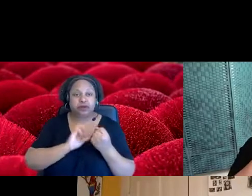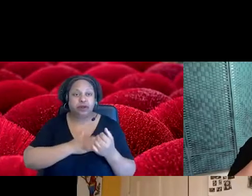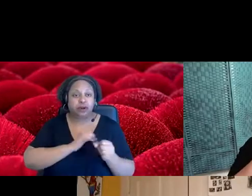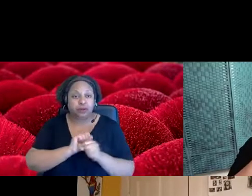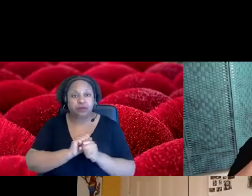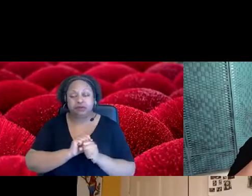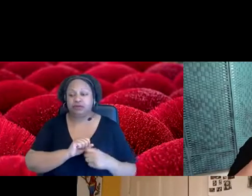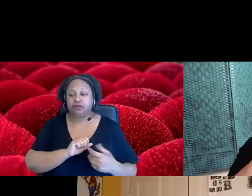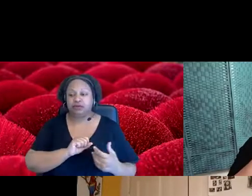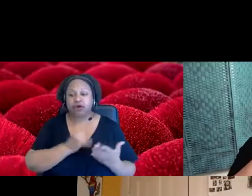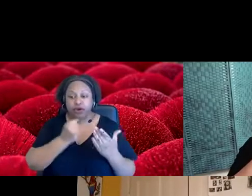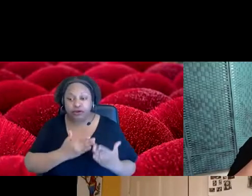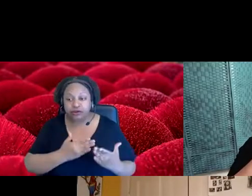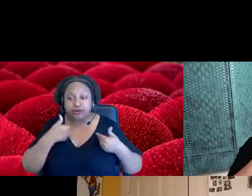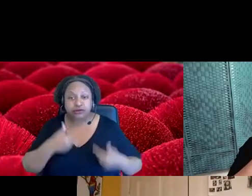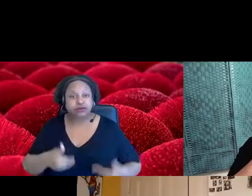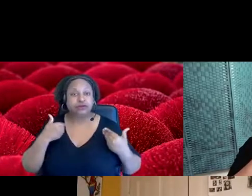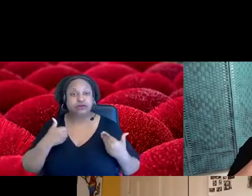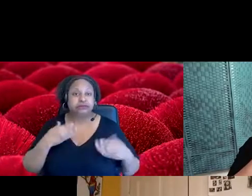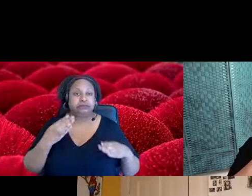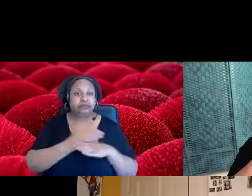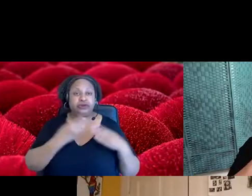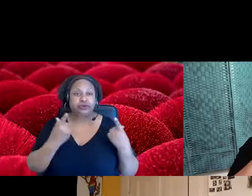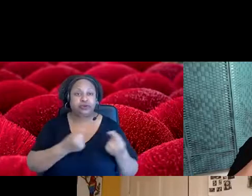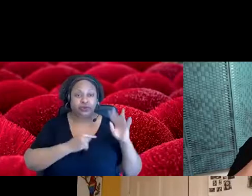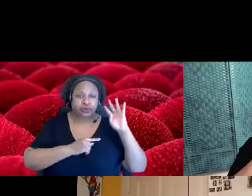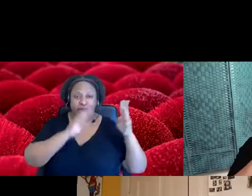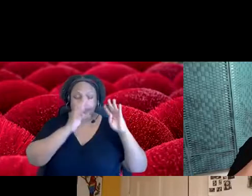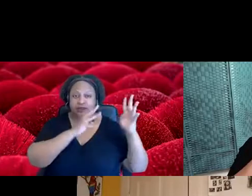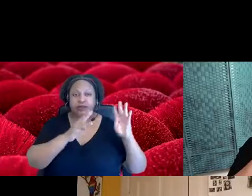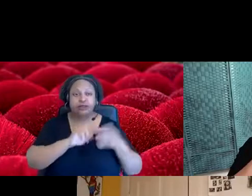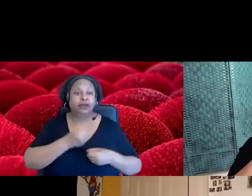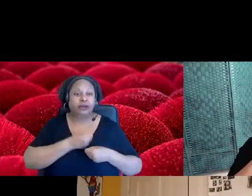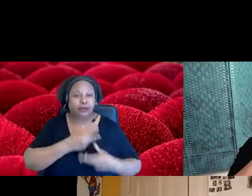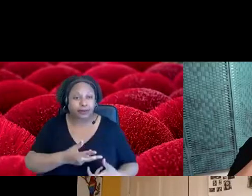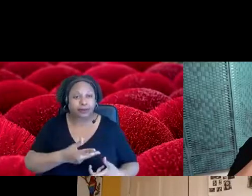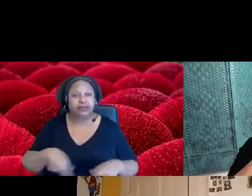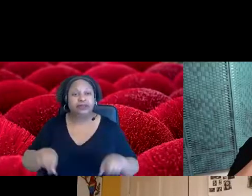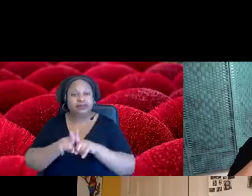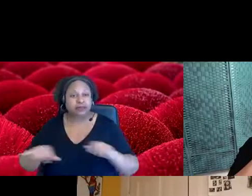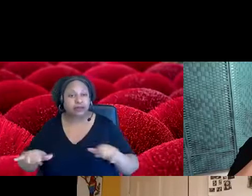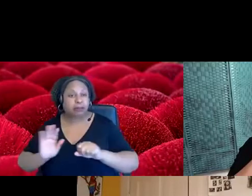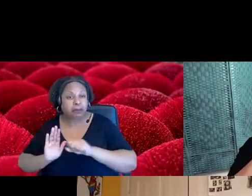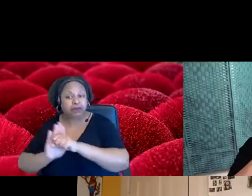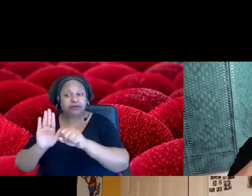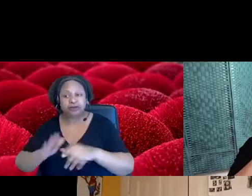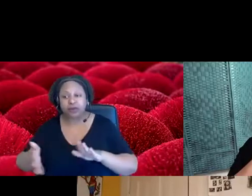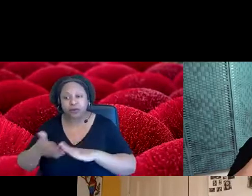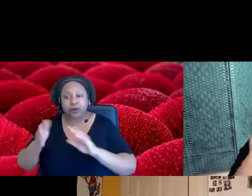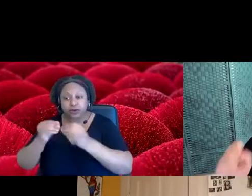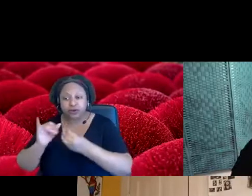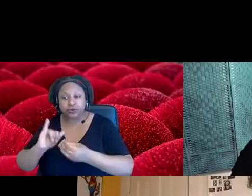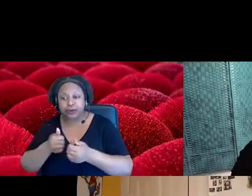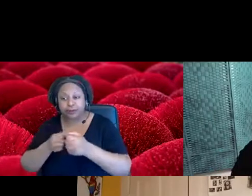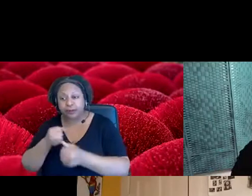artists, we're busy doing our thing. I mean, we're exhausted enough. So I think the fact that